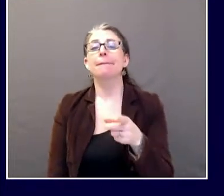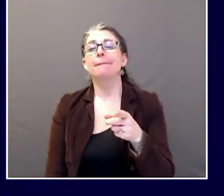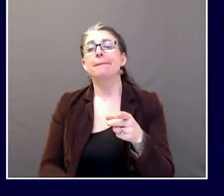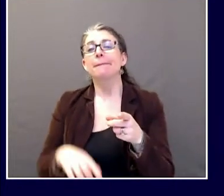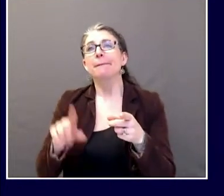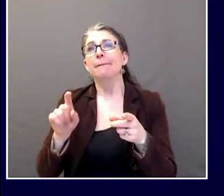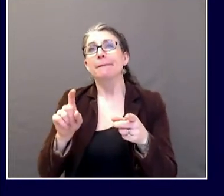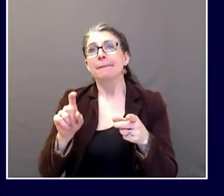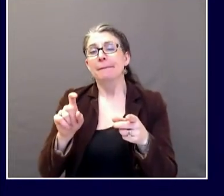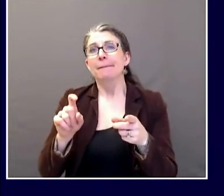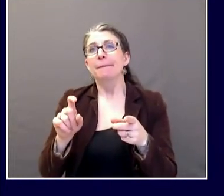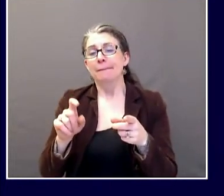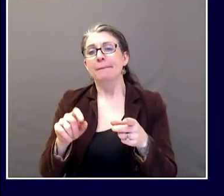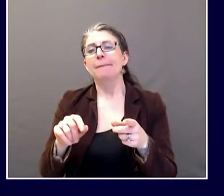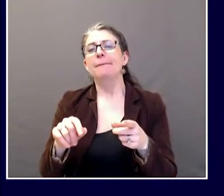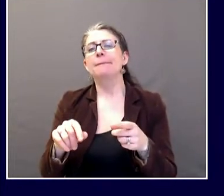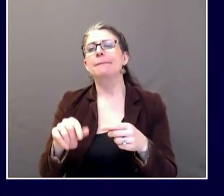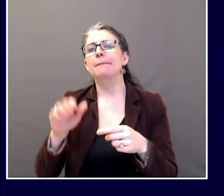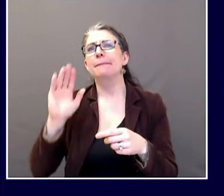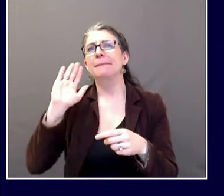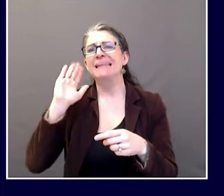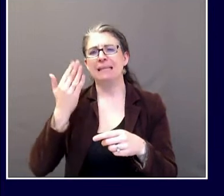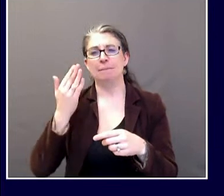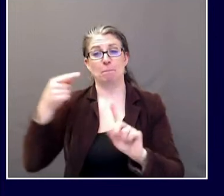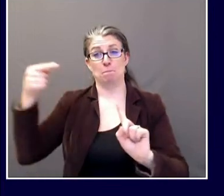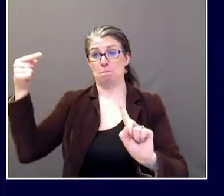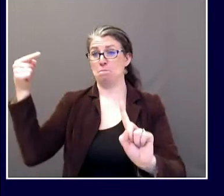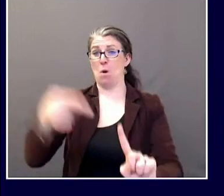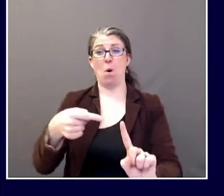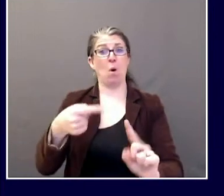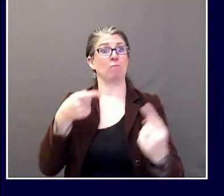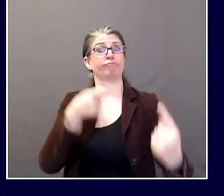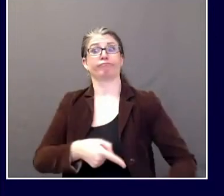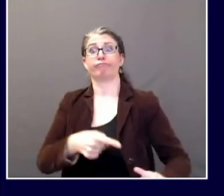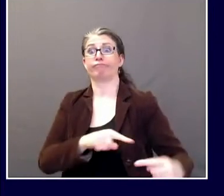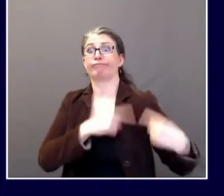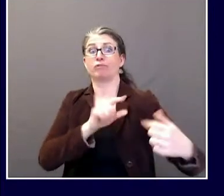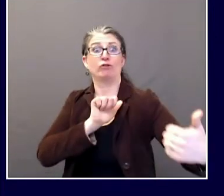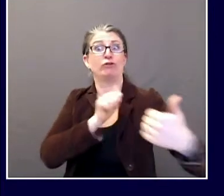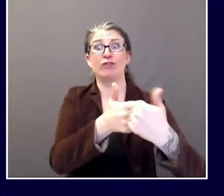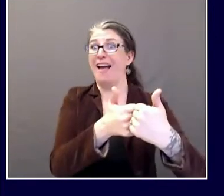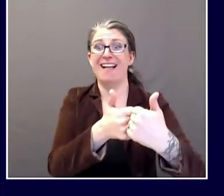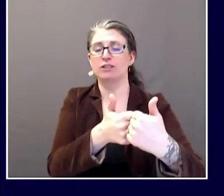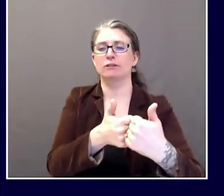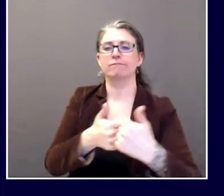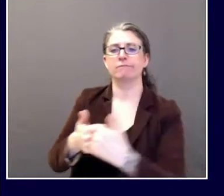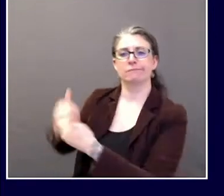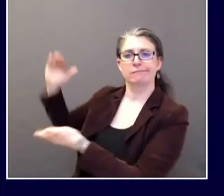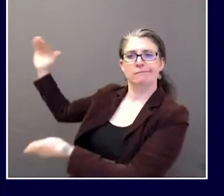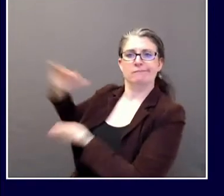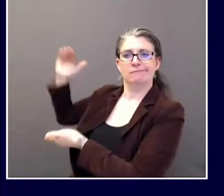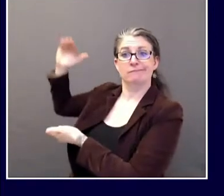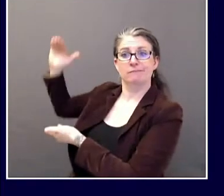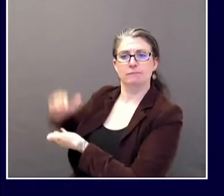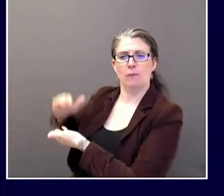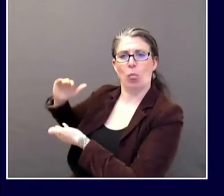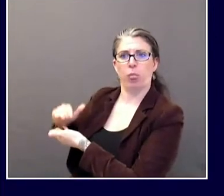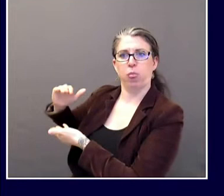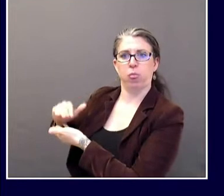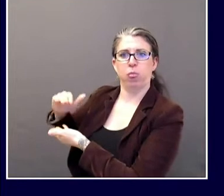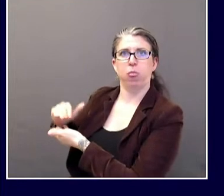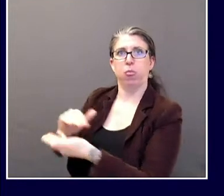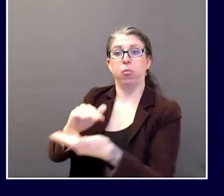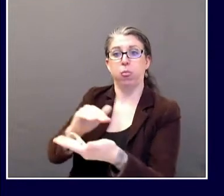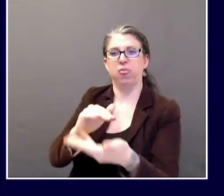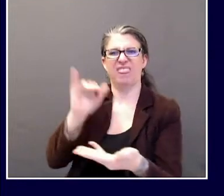are seeing that there are several providers in the Portland area who have enough vaccine to start vaccinating patients over 70, but none in Lewiston,